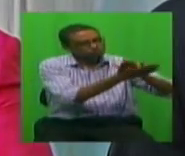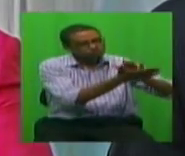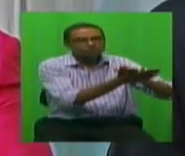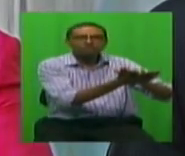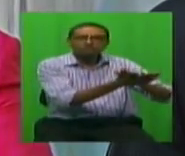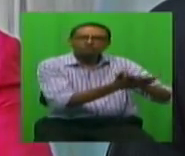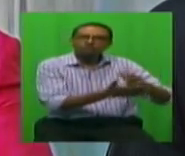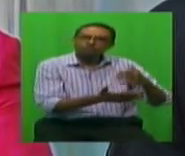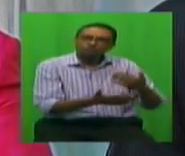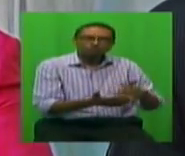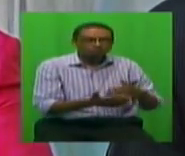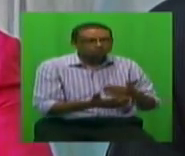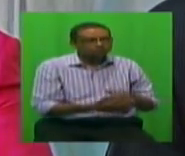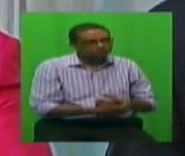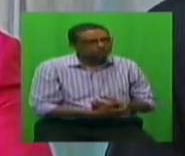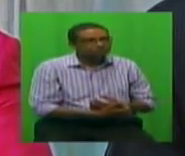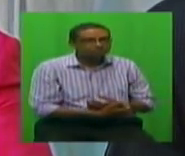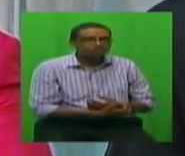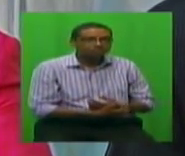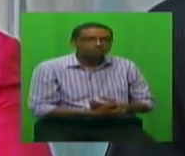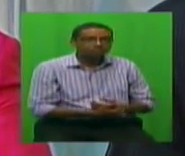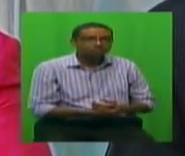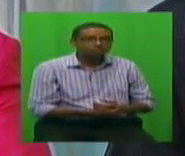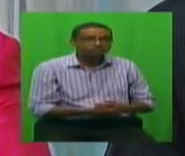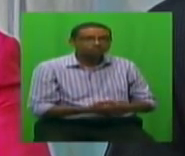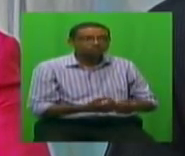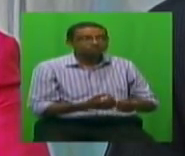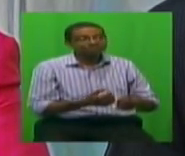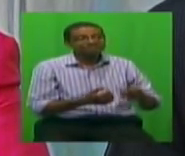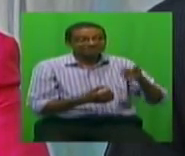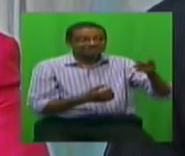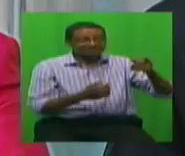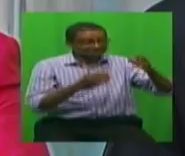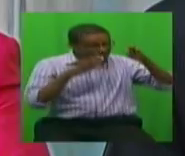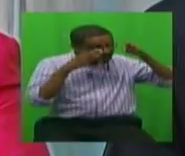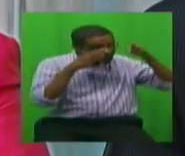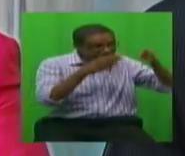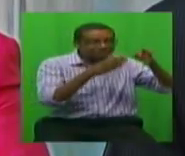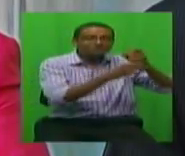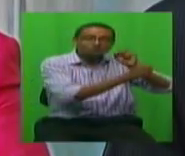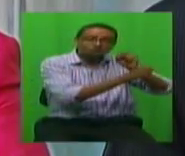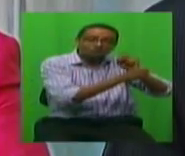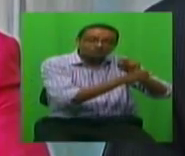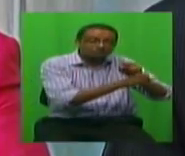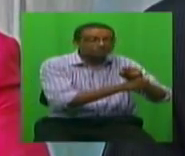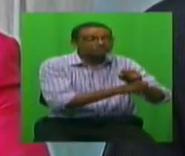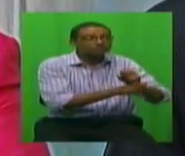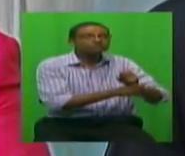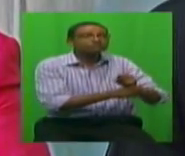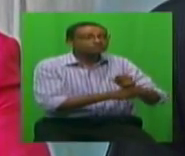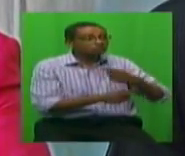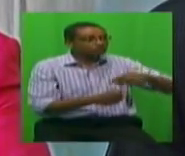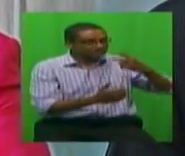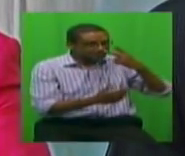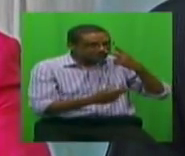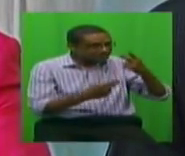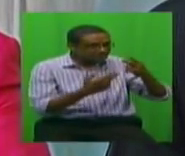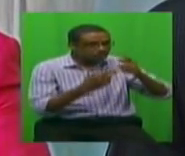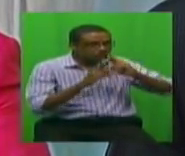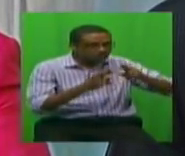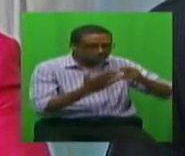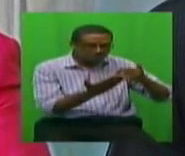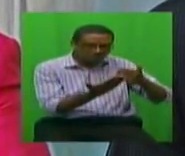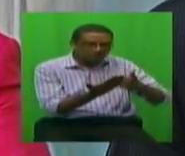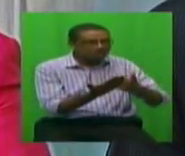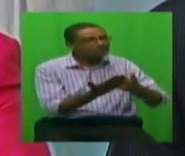dedication that teachers have been showing is coming out, and they are doing everything from all the reports that we have been receiving. They are doing